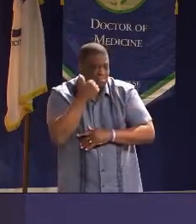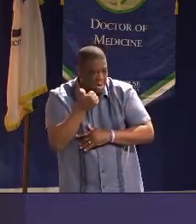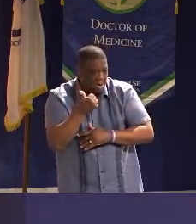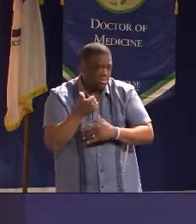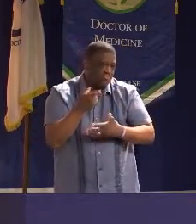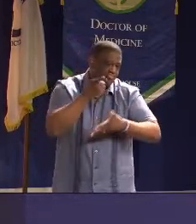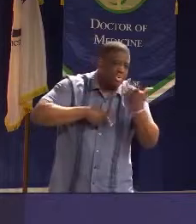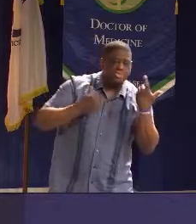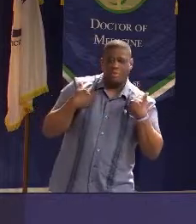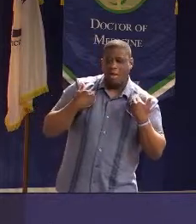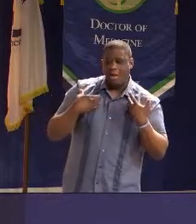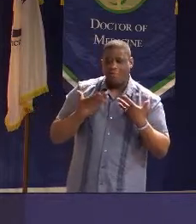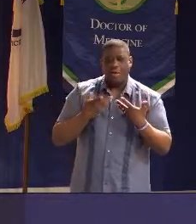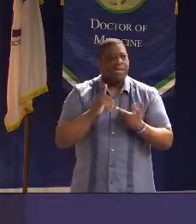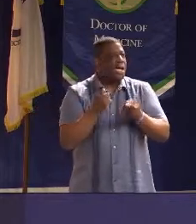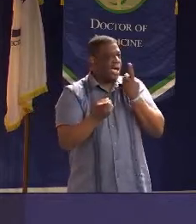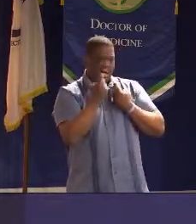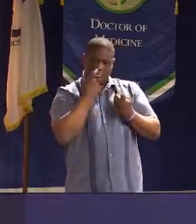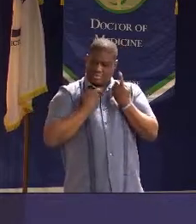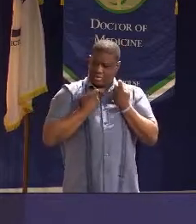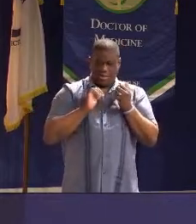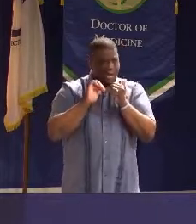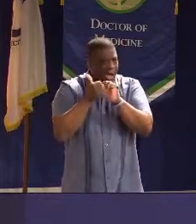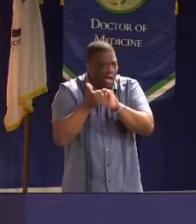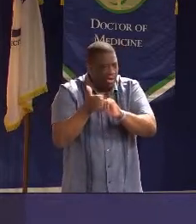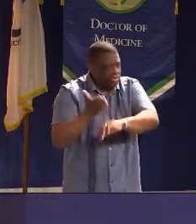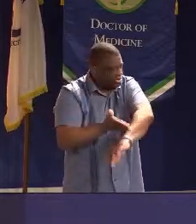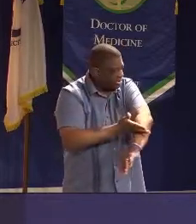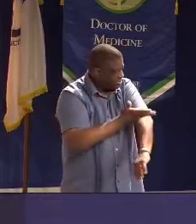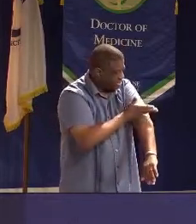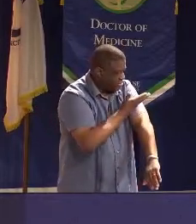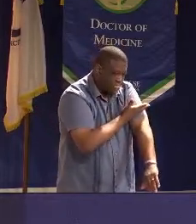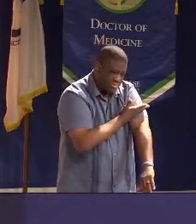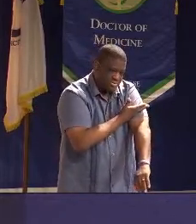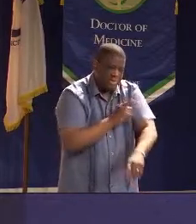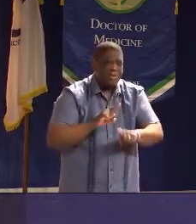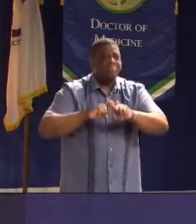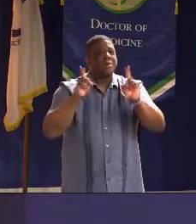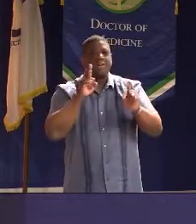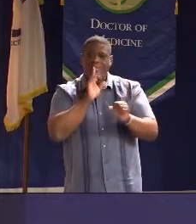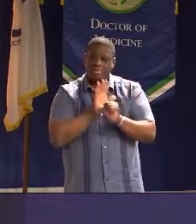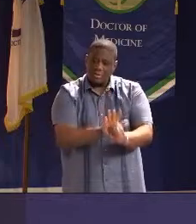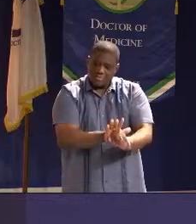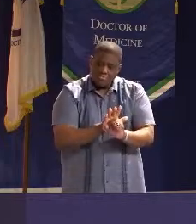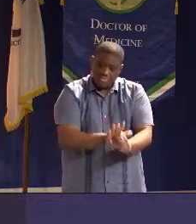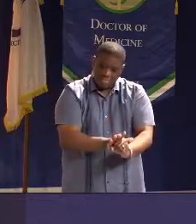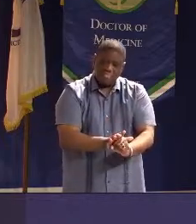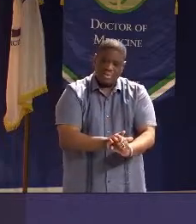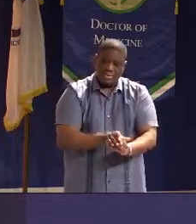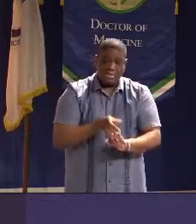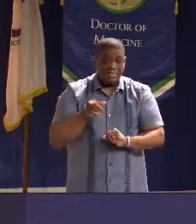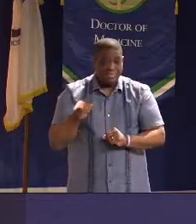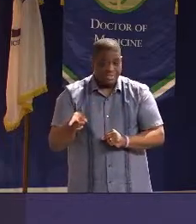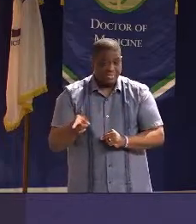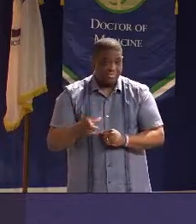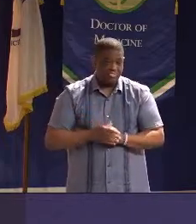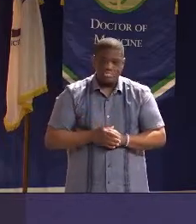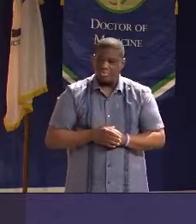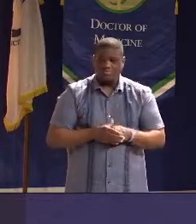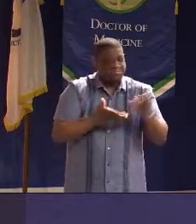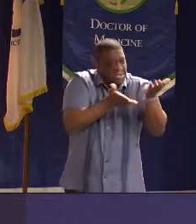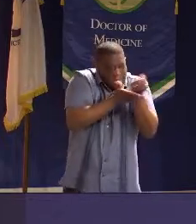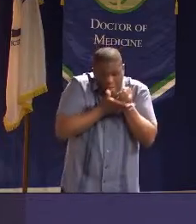Asking, how can I improve, is not a critique, but a commitment to excellence. This mindset will carry you